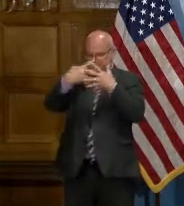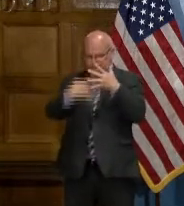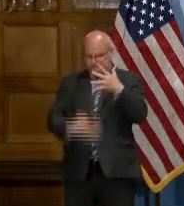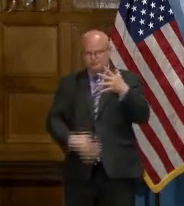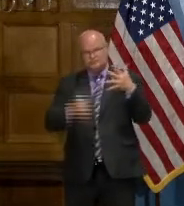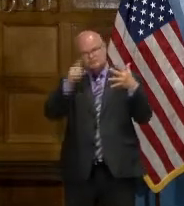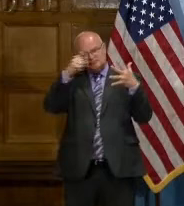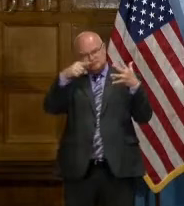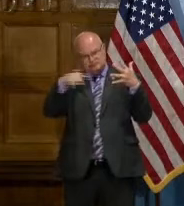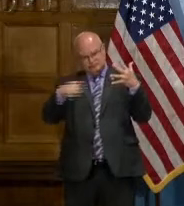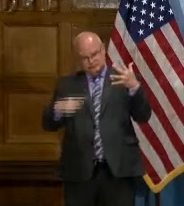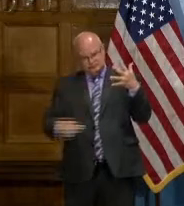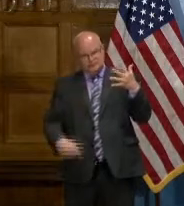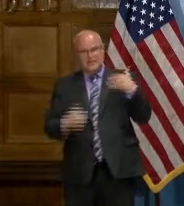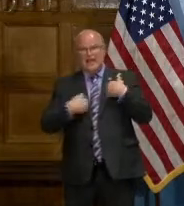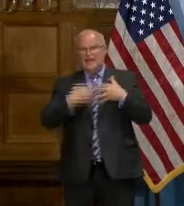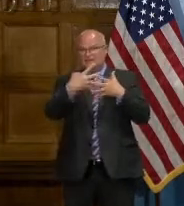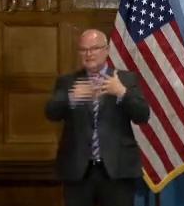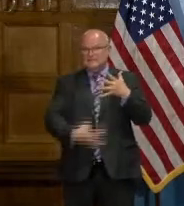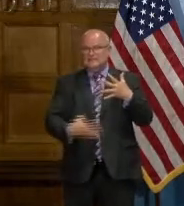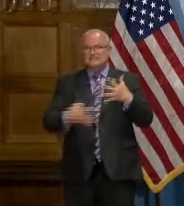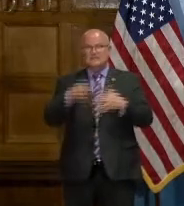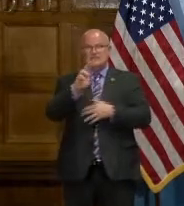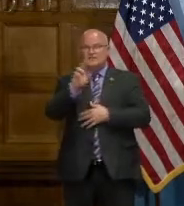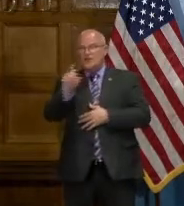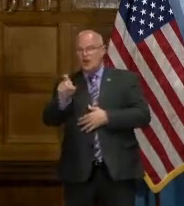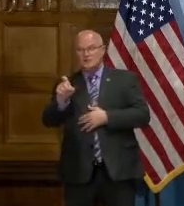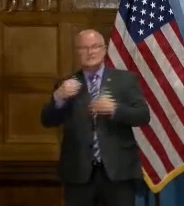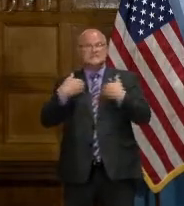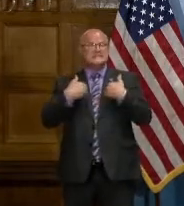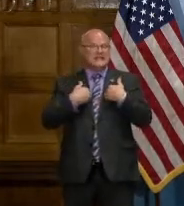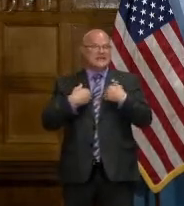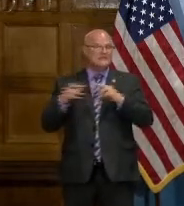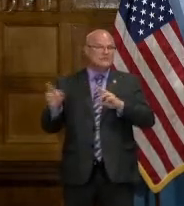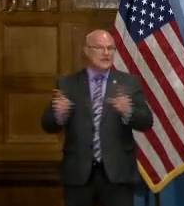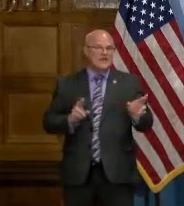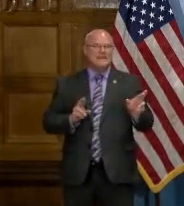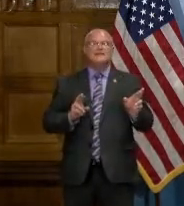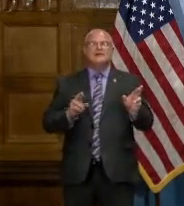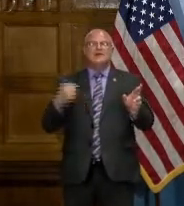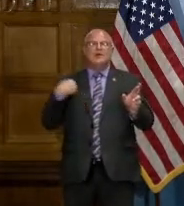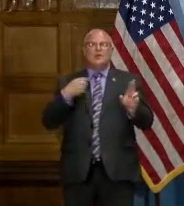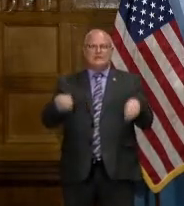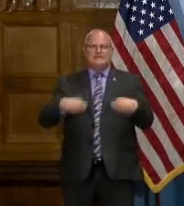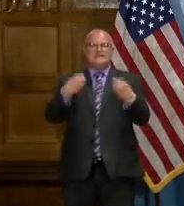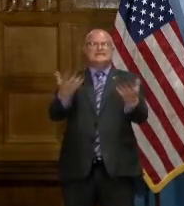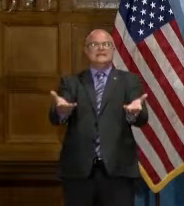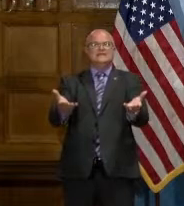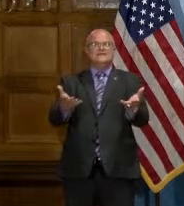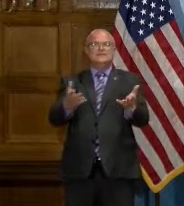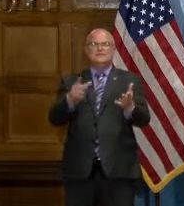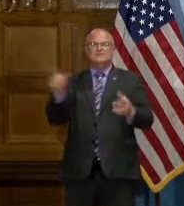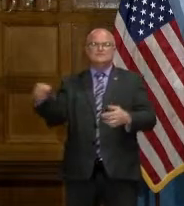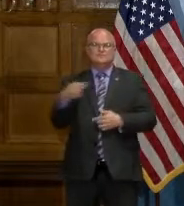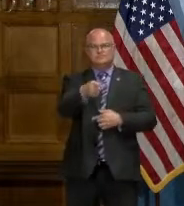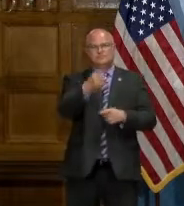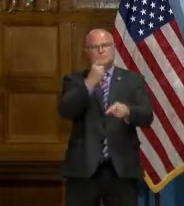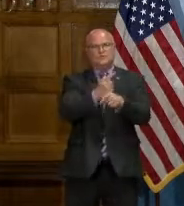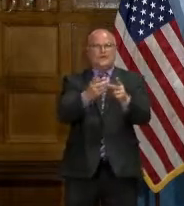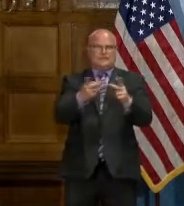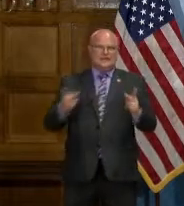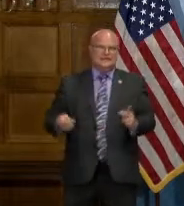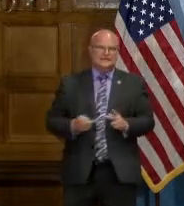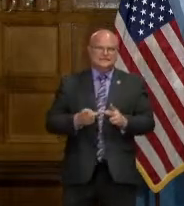the clinics, we have a list of the pharmacies that have it available, so we can get you pointed in the right